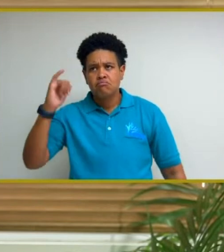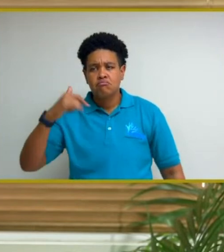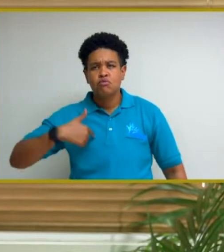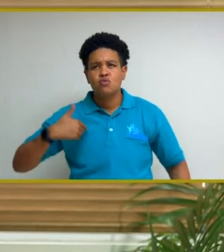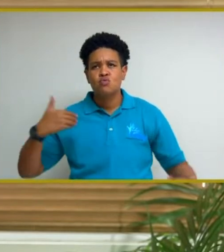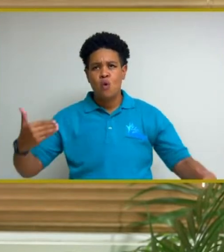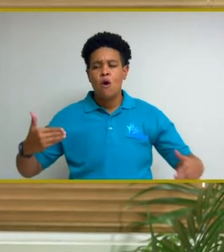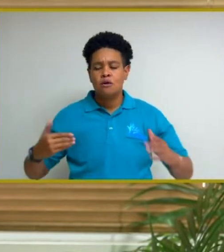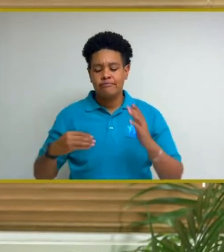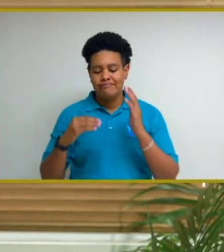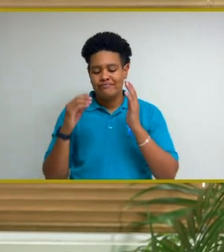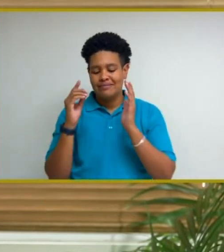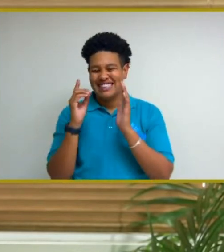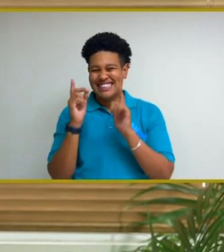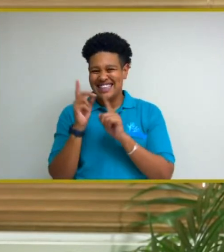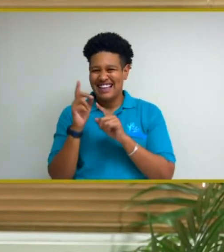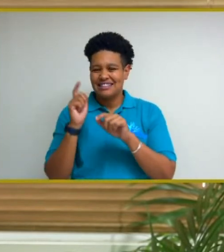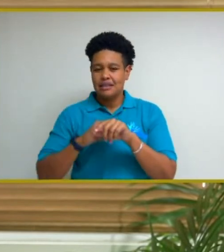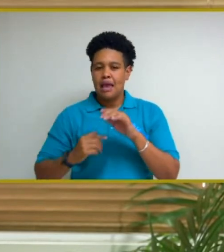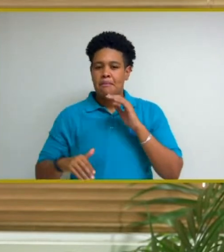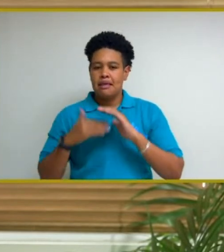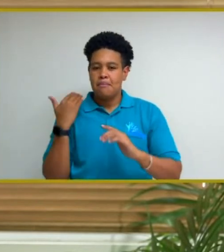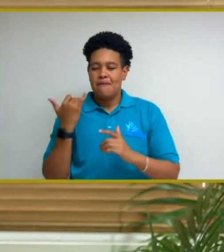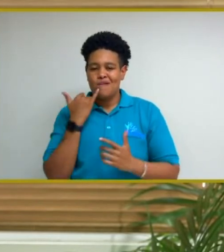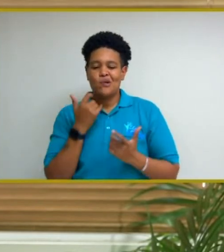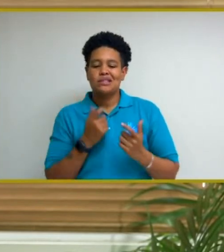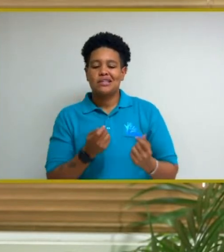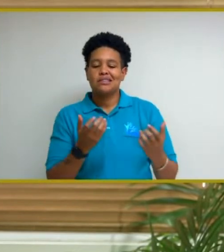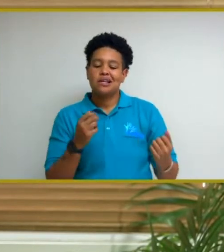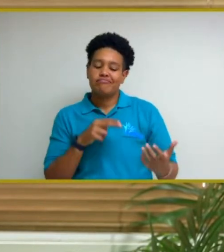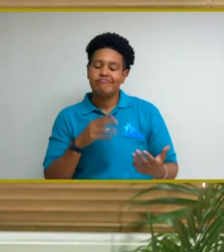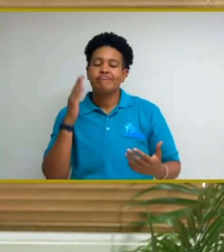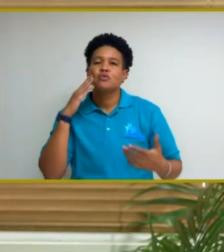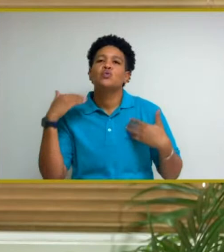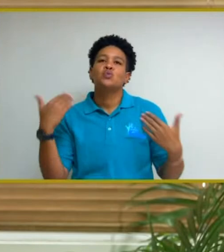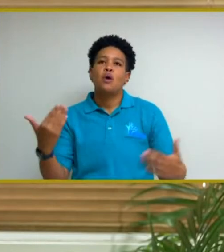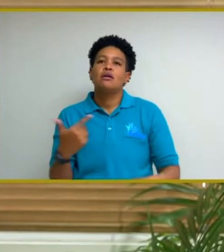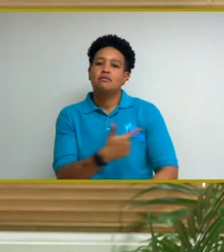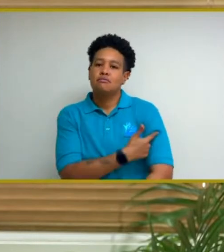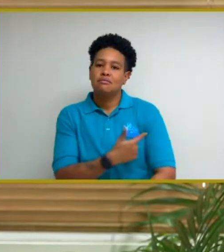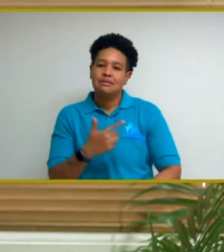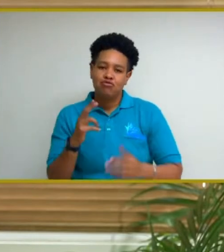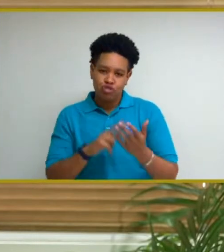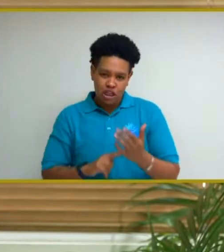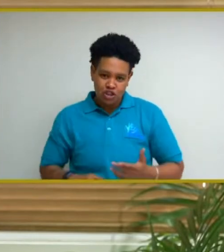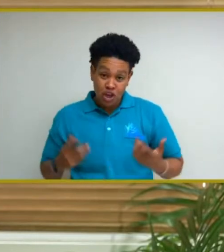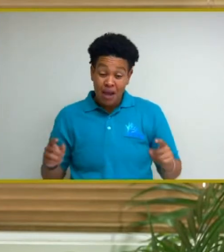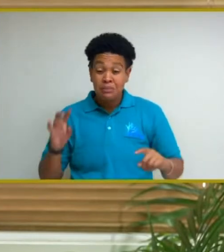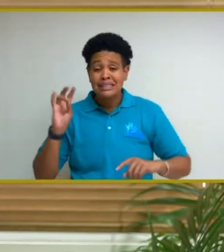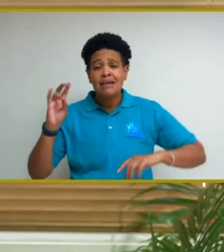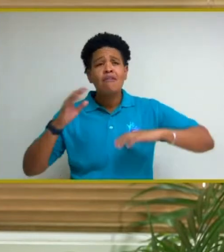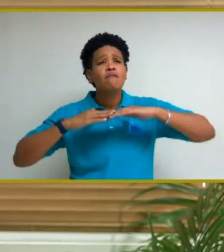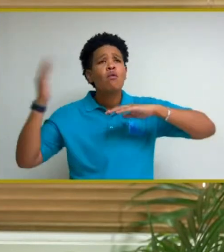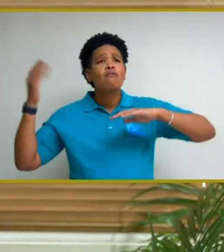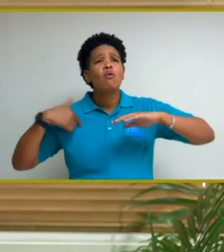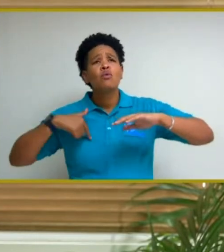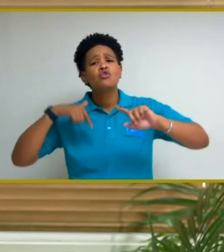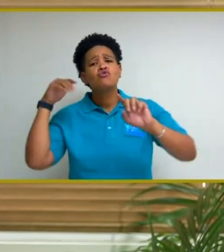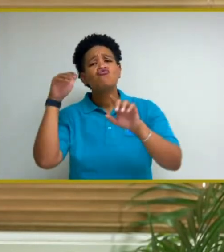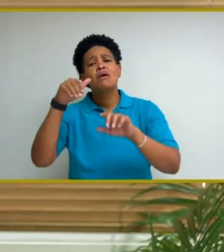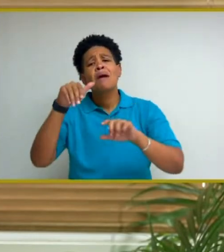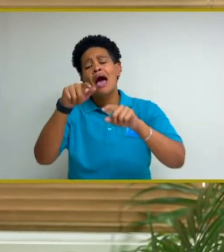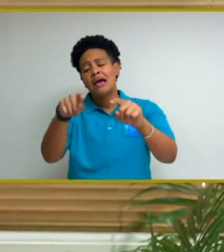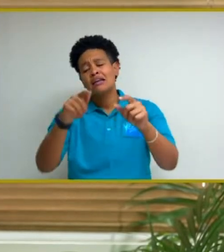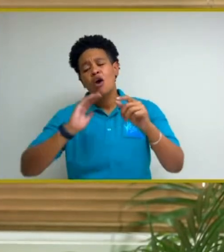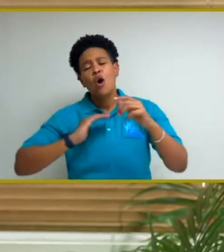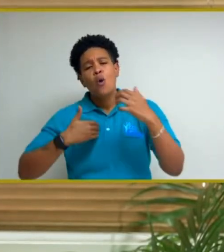registered, to apply the vaccines. In addition to the 75 and over, we remind